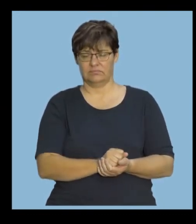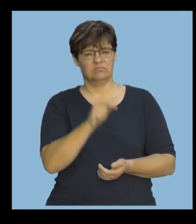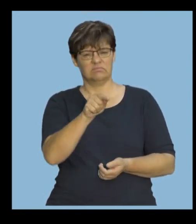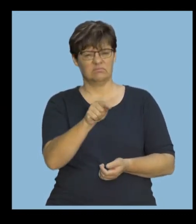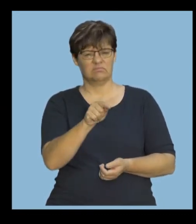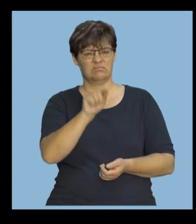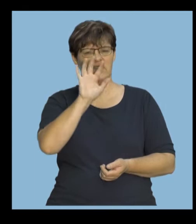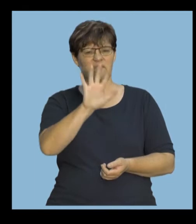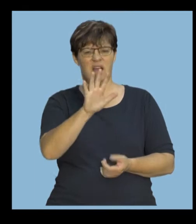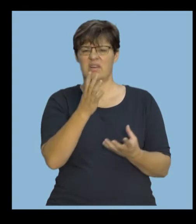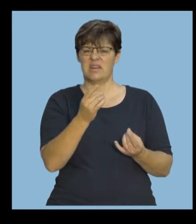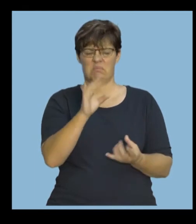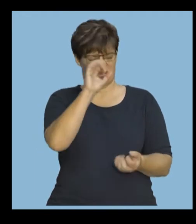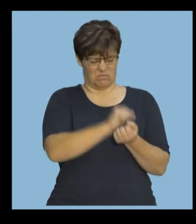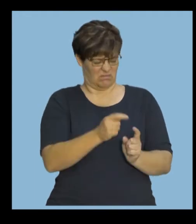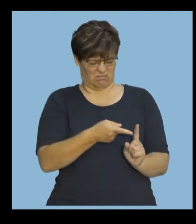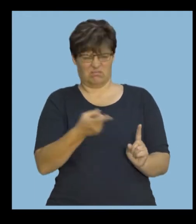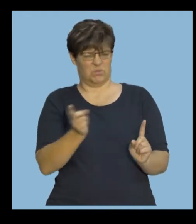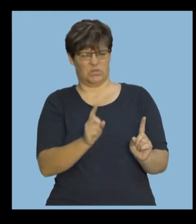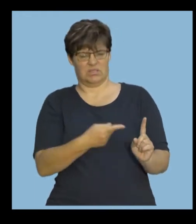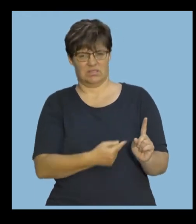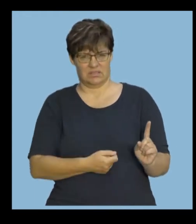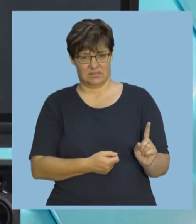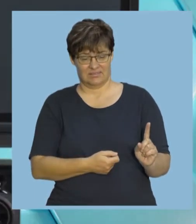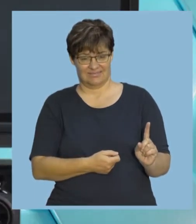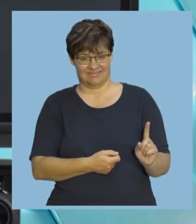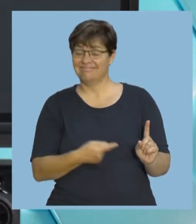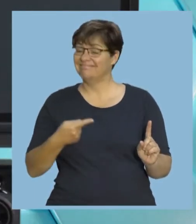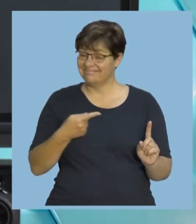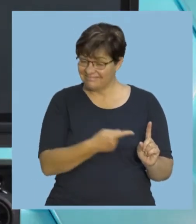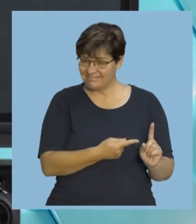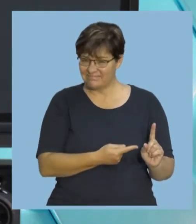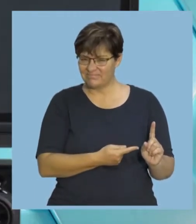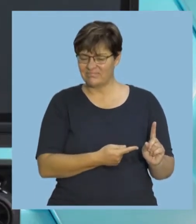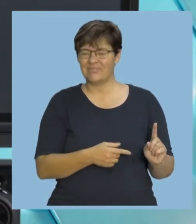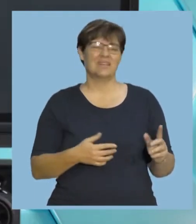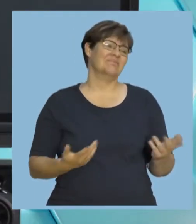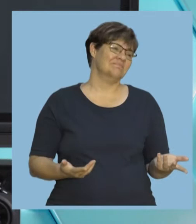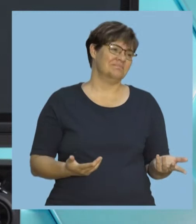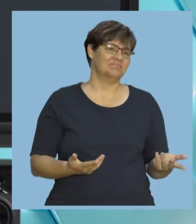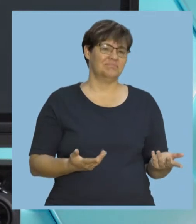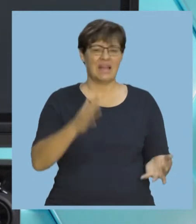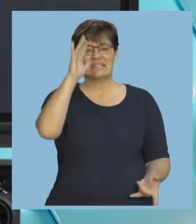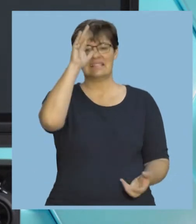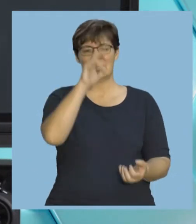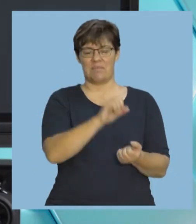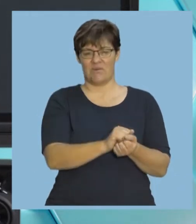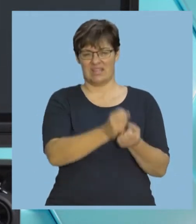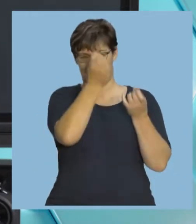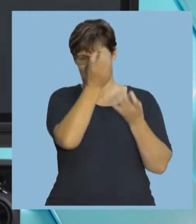So what is this 5-number summary? 5-number summary is just a way